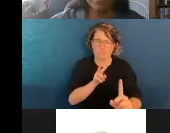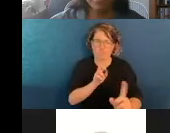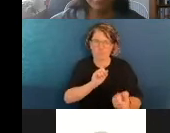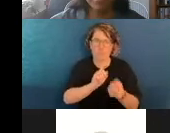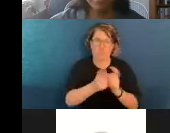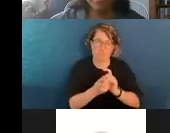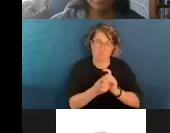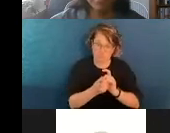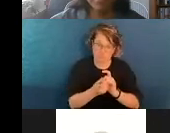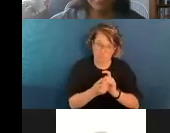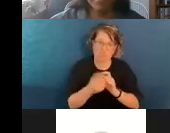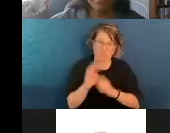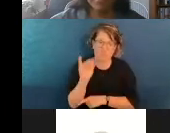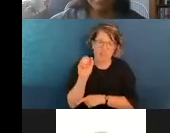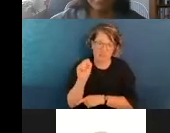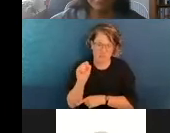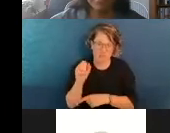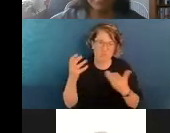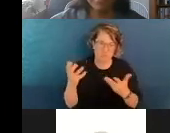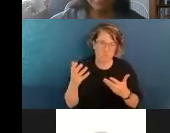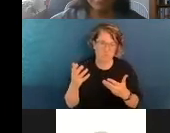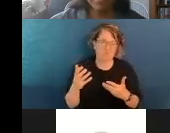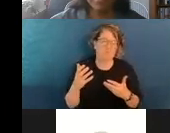and humility to walk this path.